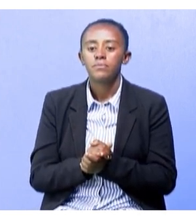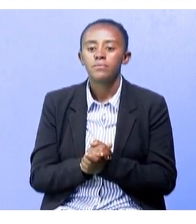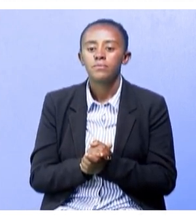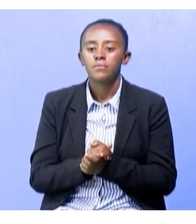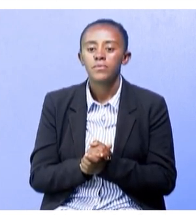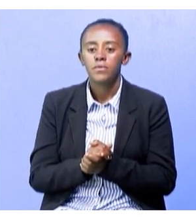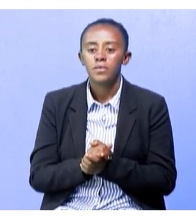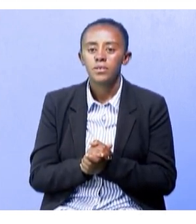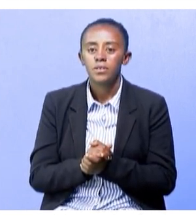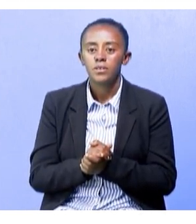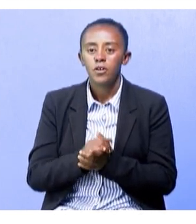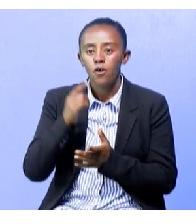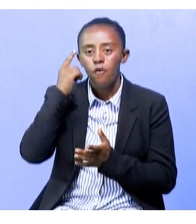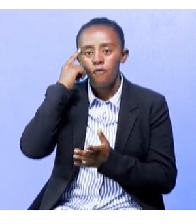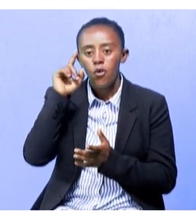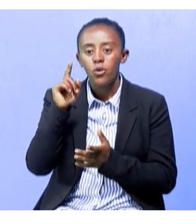For that